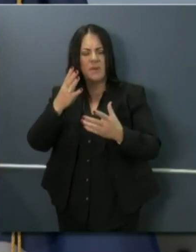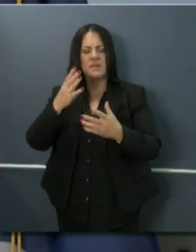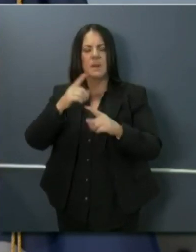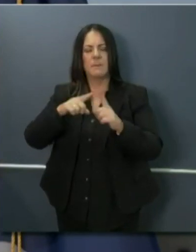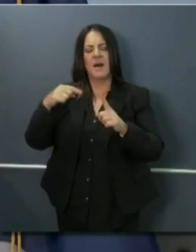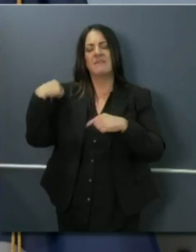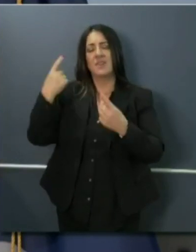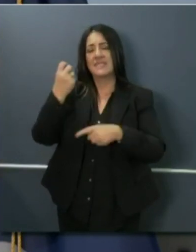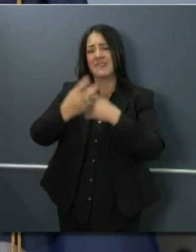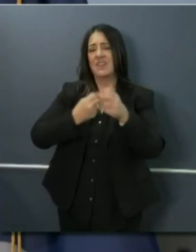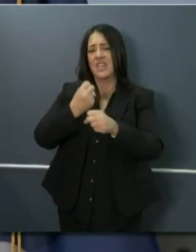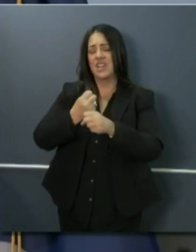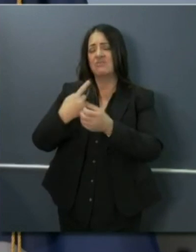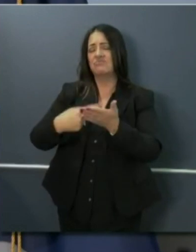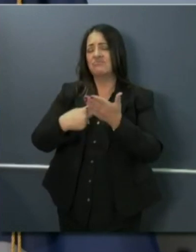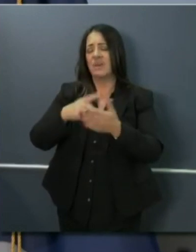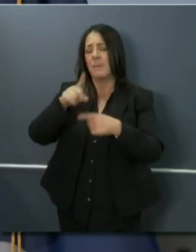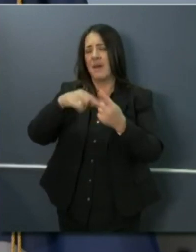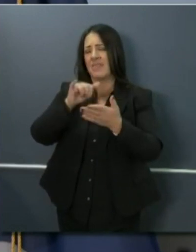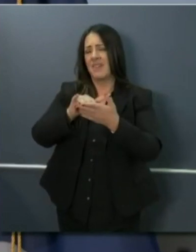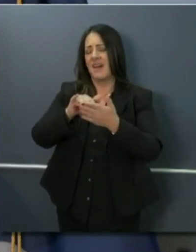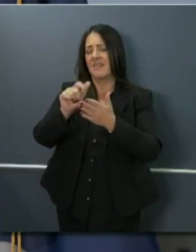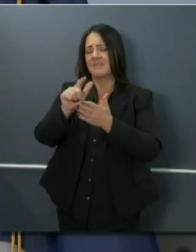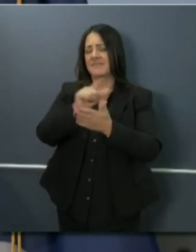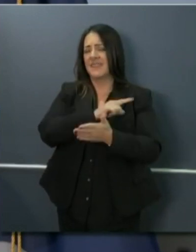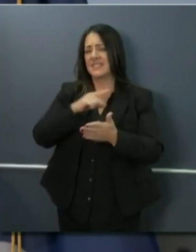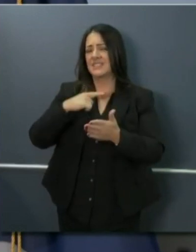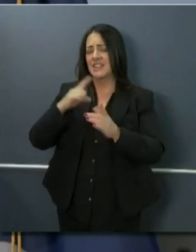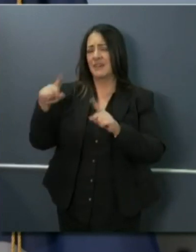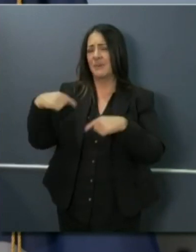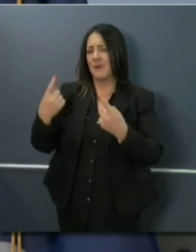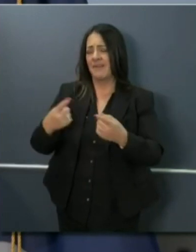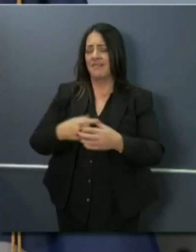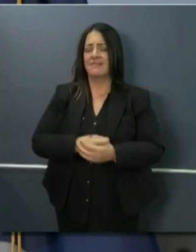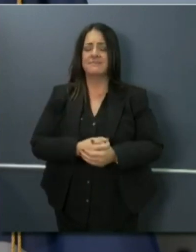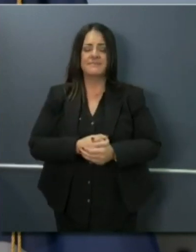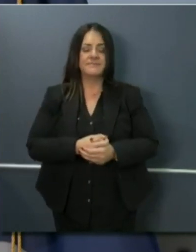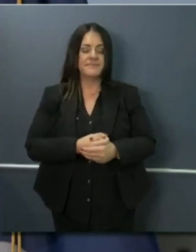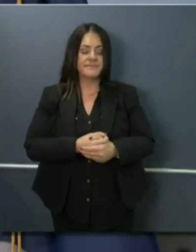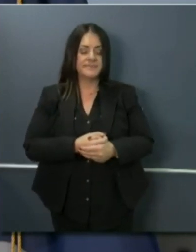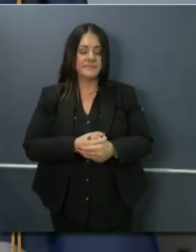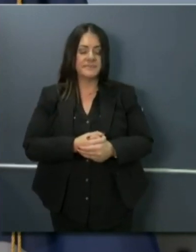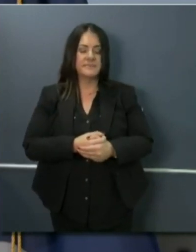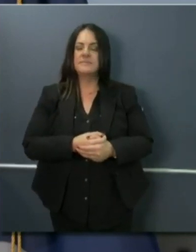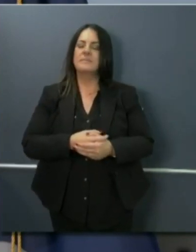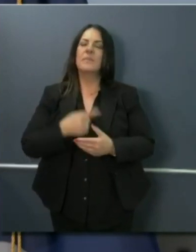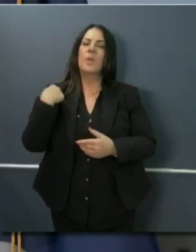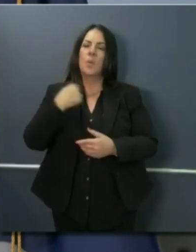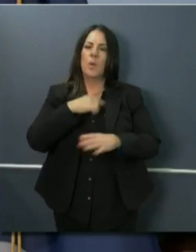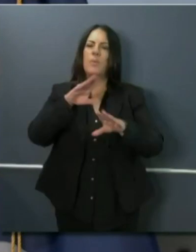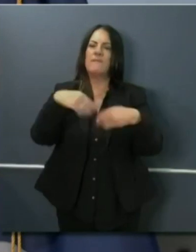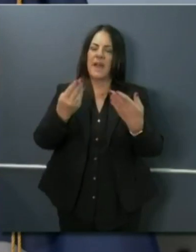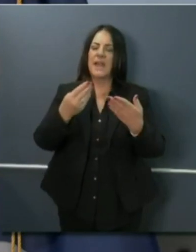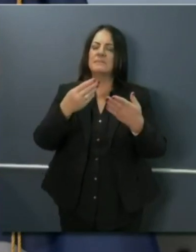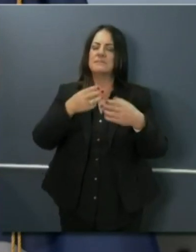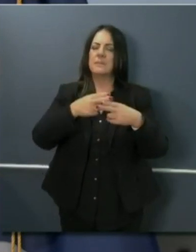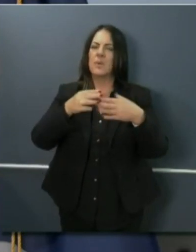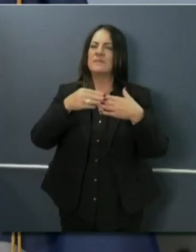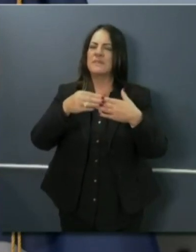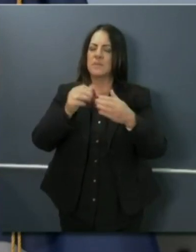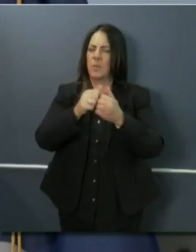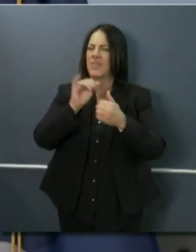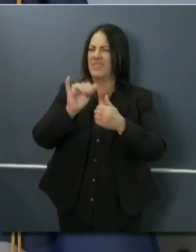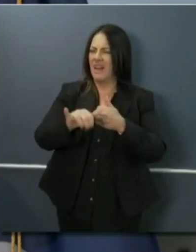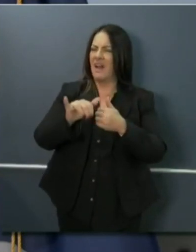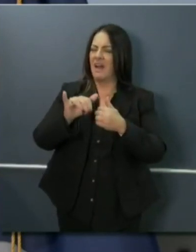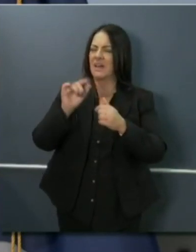years regarding that as well. Well, we're providing the temporary flex in that space through June 30th, and those